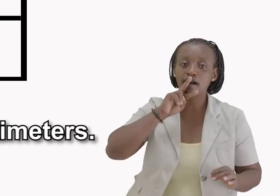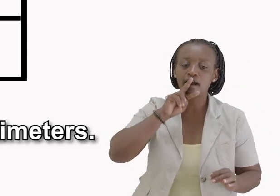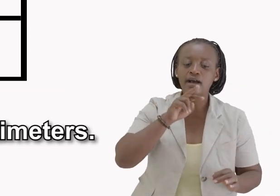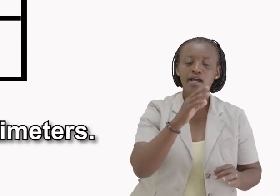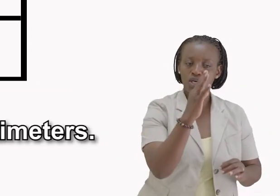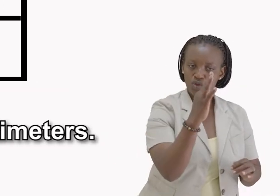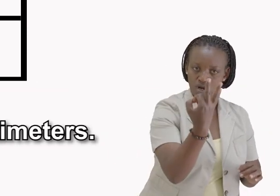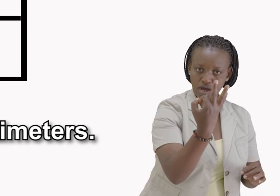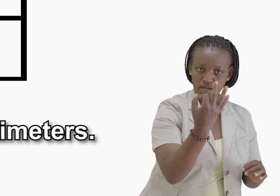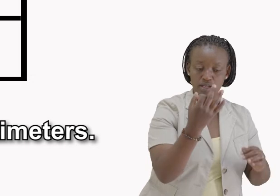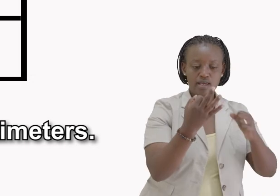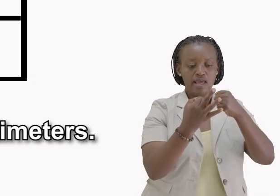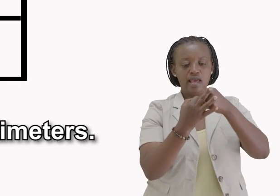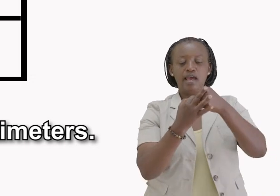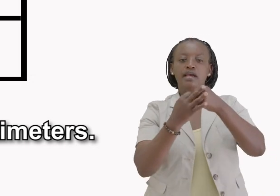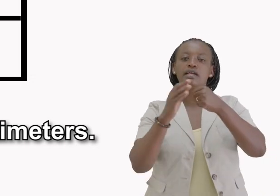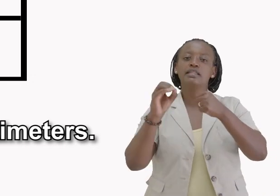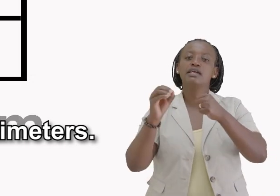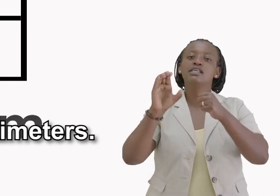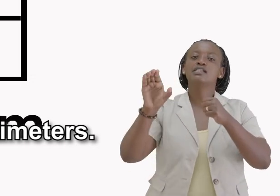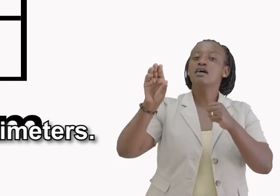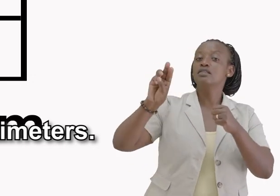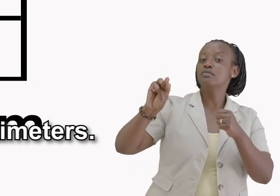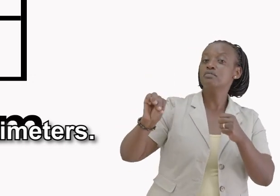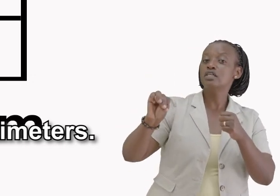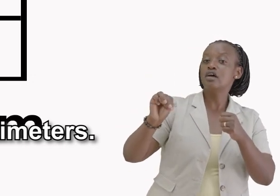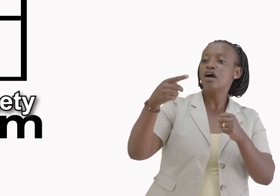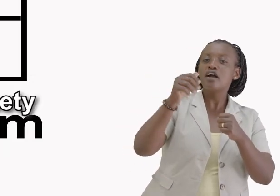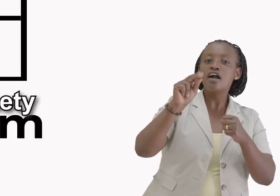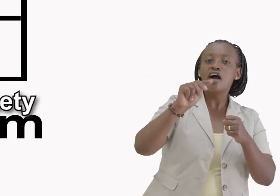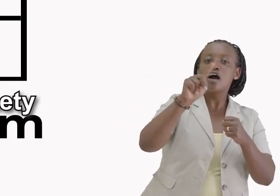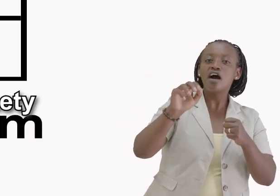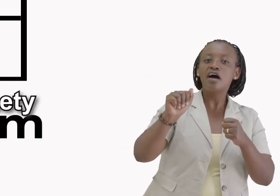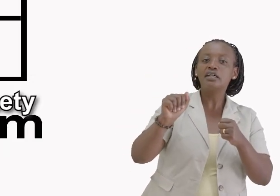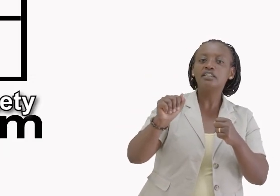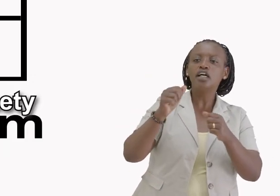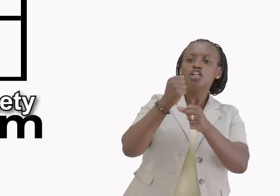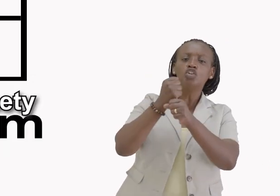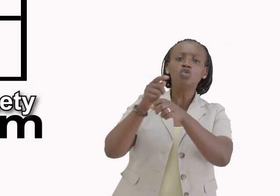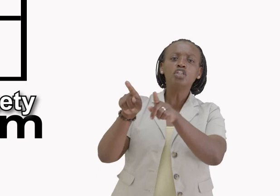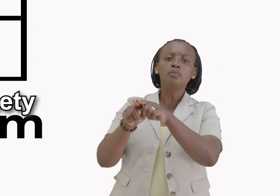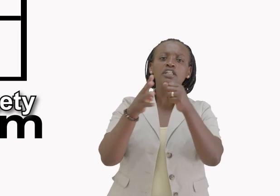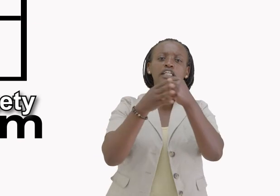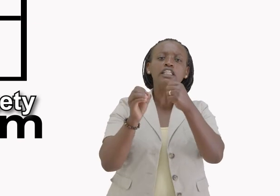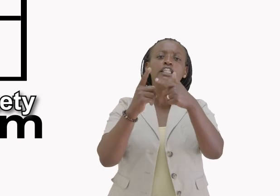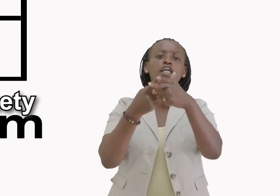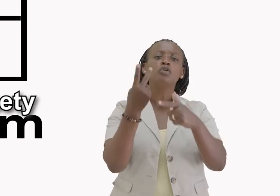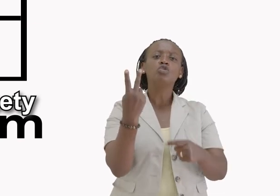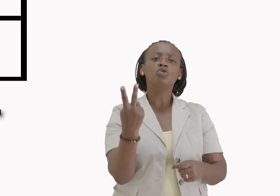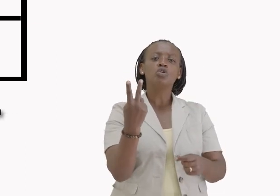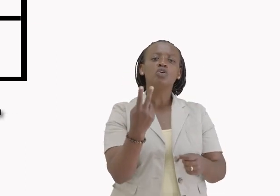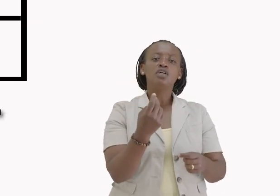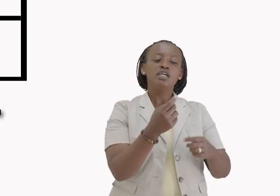The answer is 380 centimeters. Ganza, do the next one. 90 times